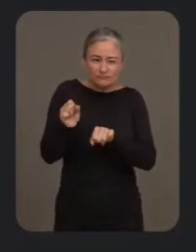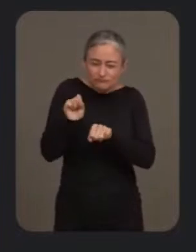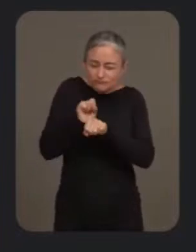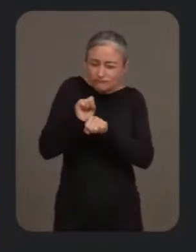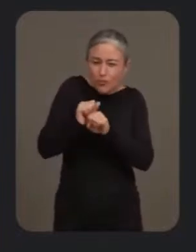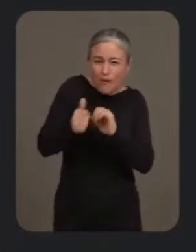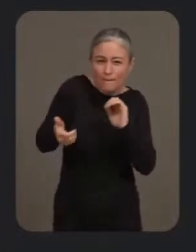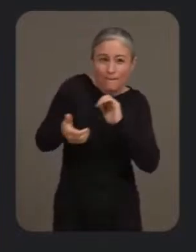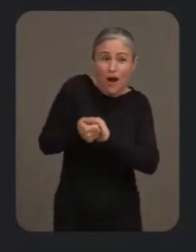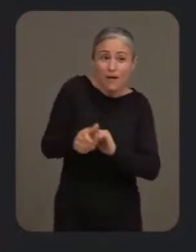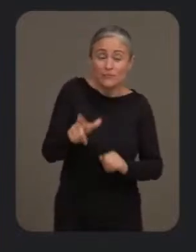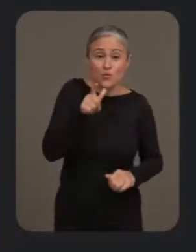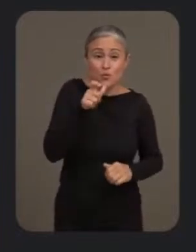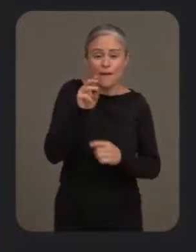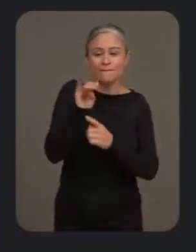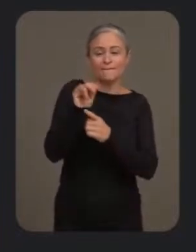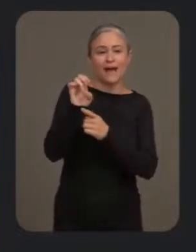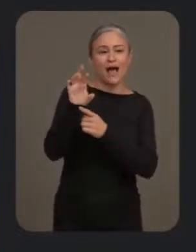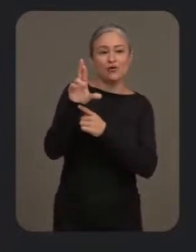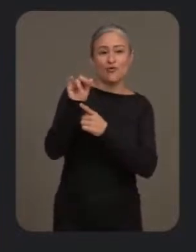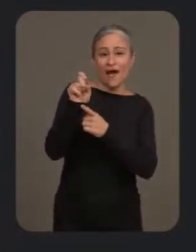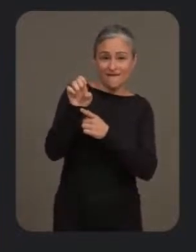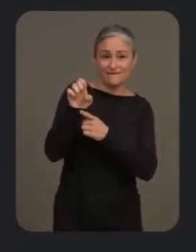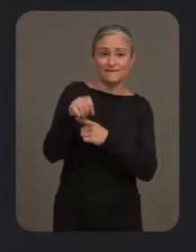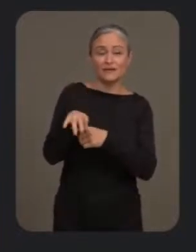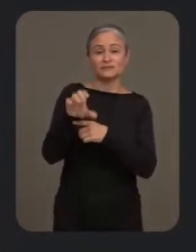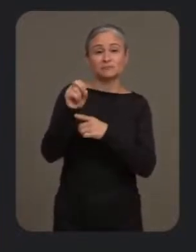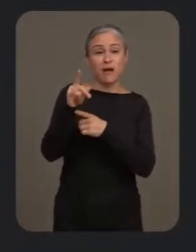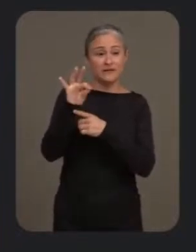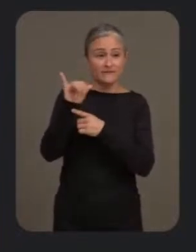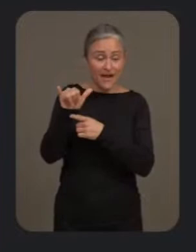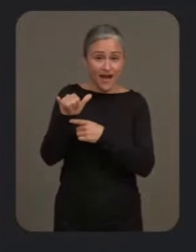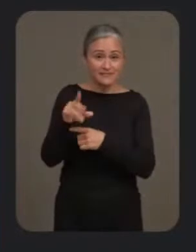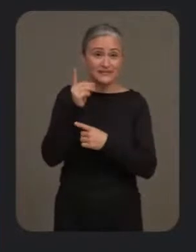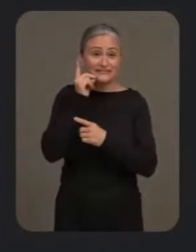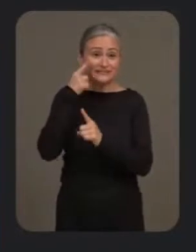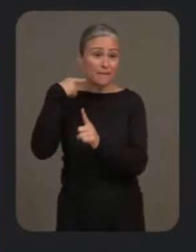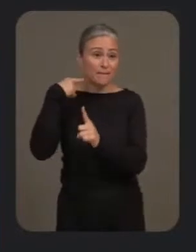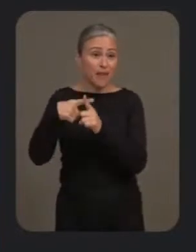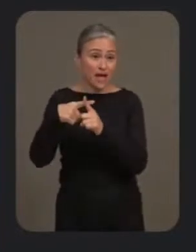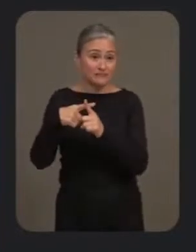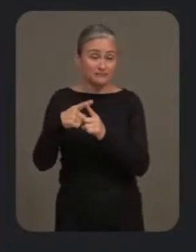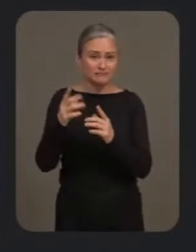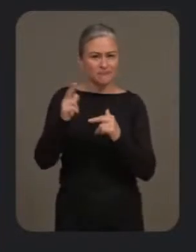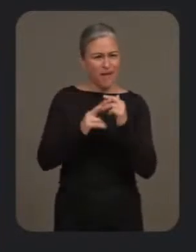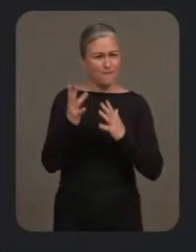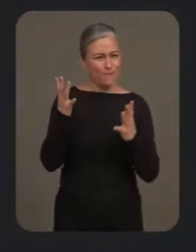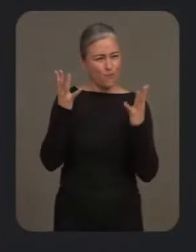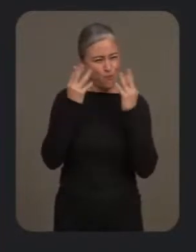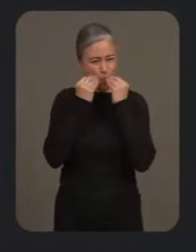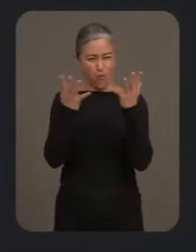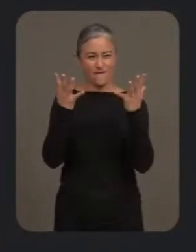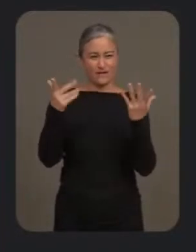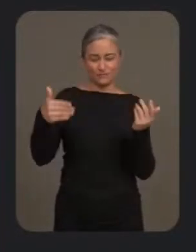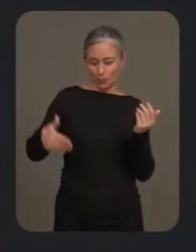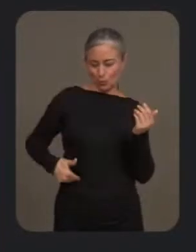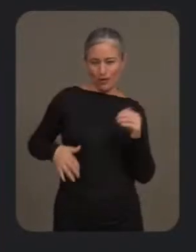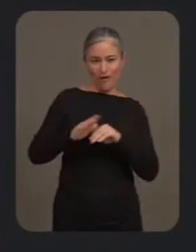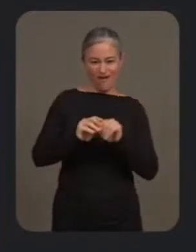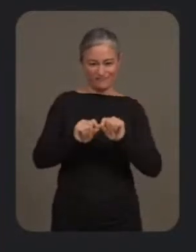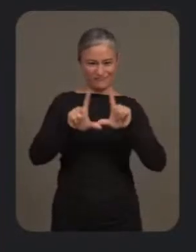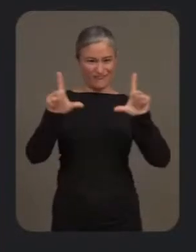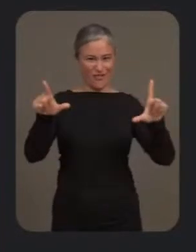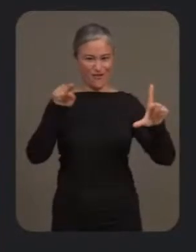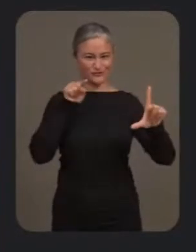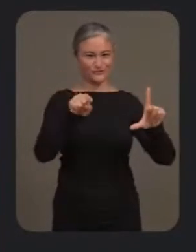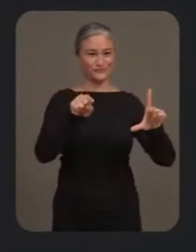partners such as Minecraft, Spotify, and Disney Plus to build beautiful experiences that feel intuitive